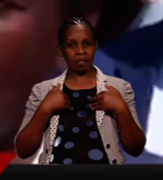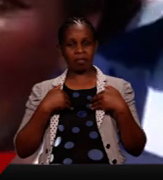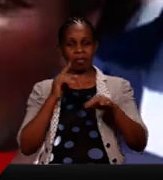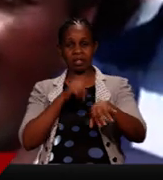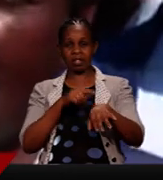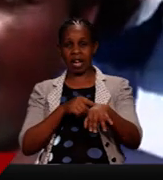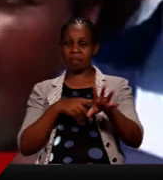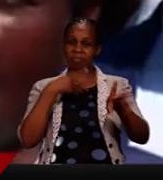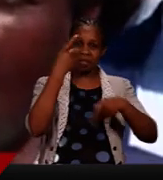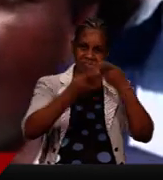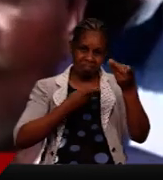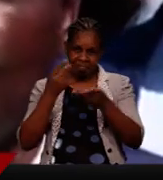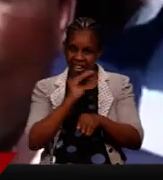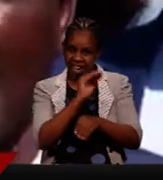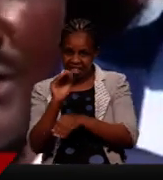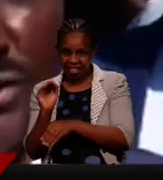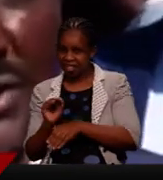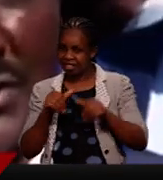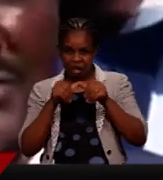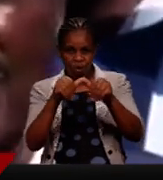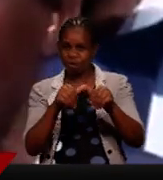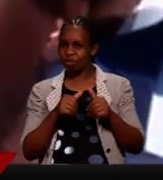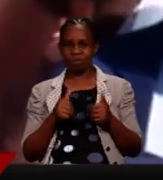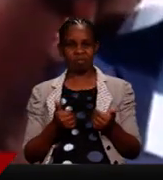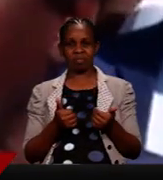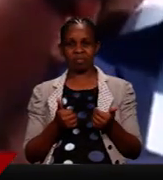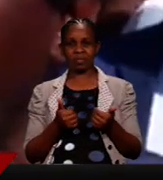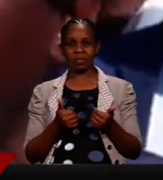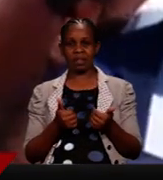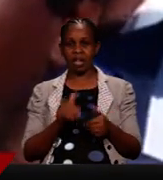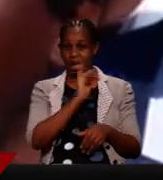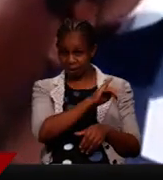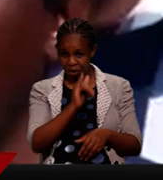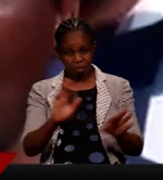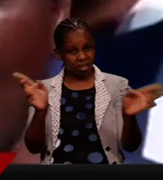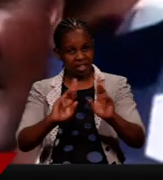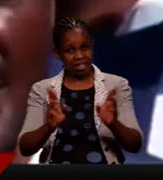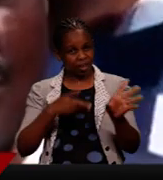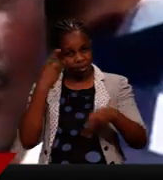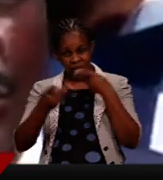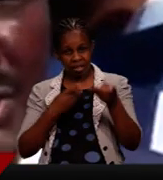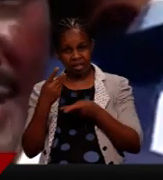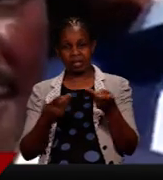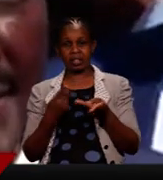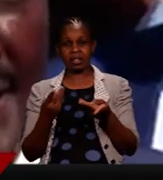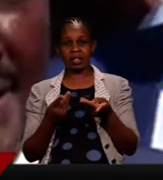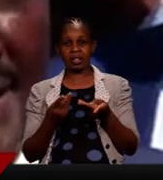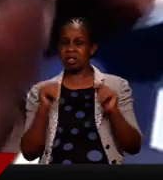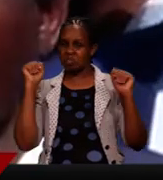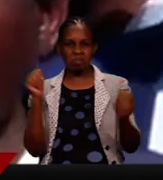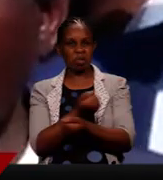Na tunajua tuna wakati. Mazungumzo na consultations zitaendelea na wale ambao wako tayari